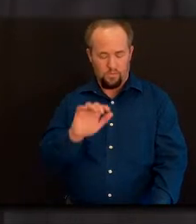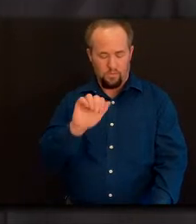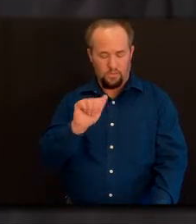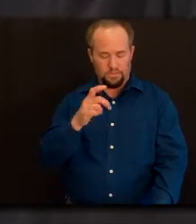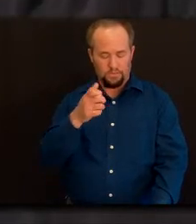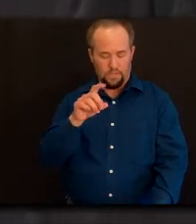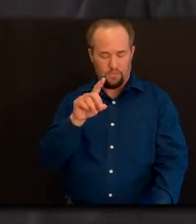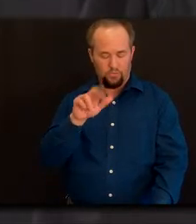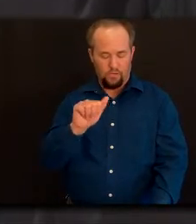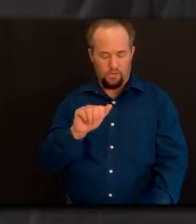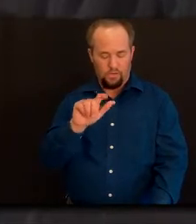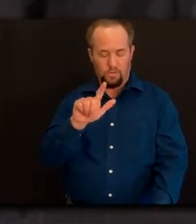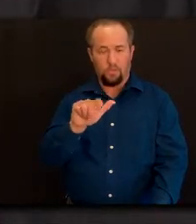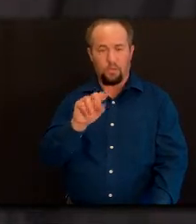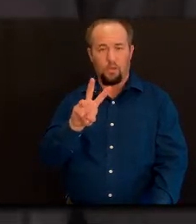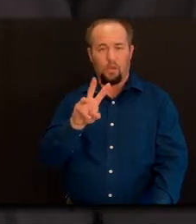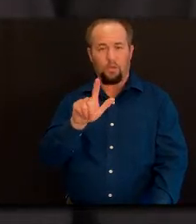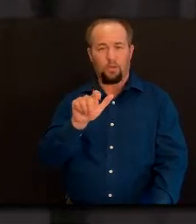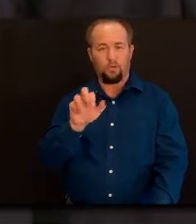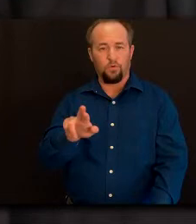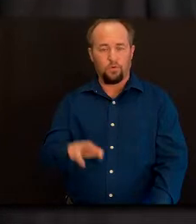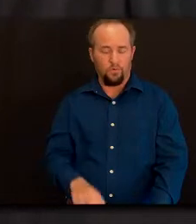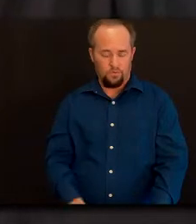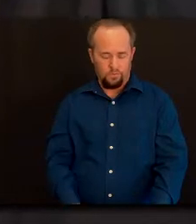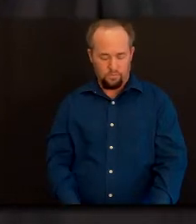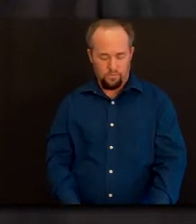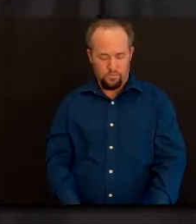Alexandra Grace Lawler.